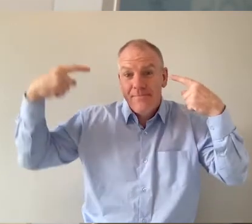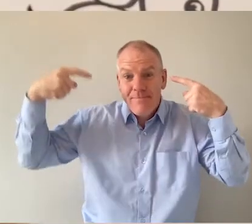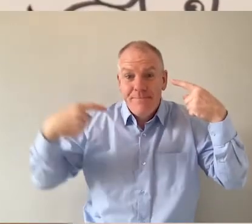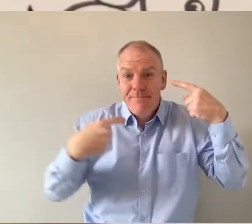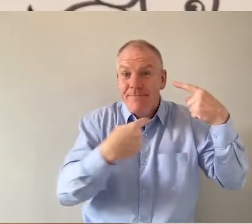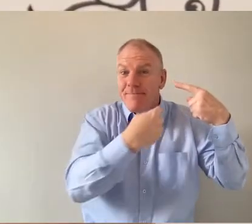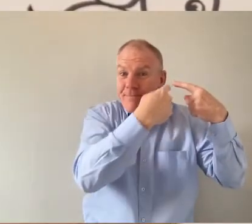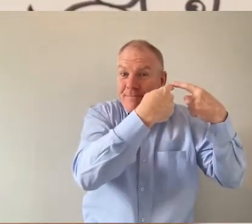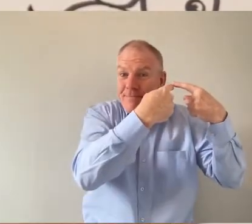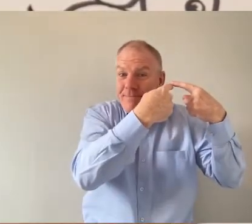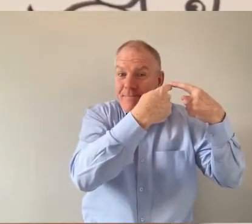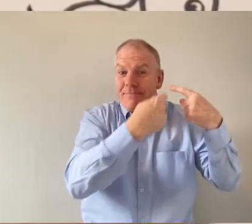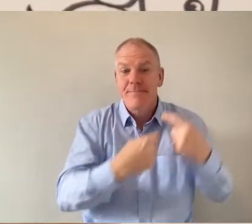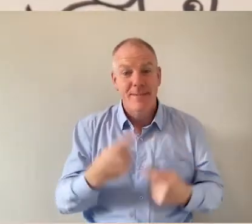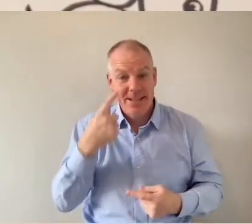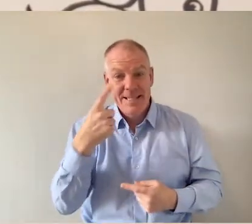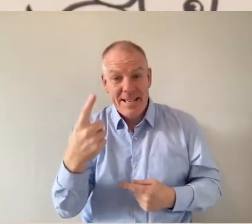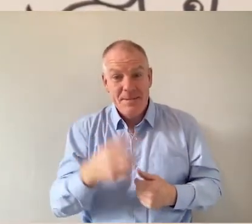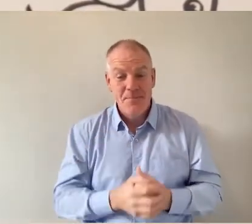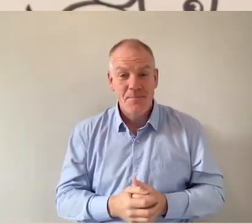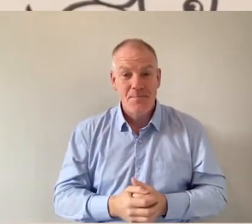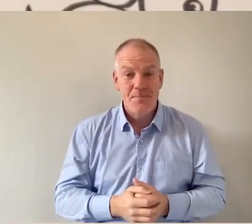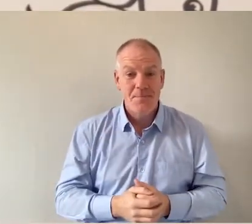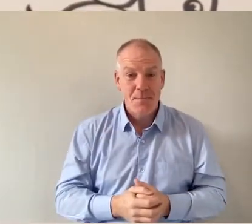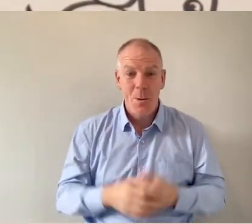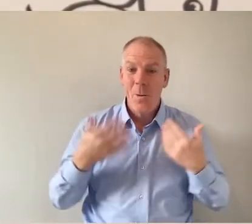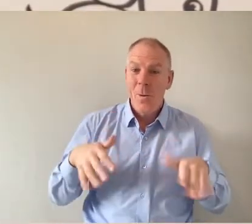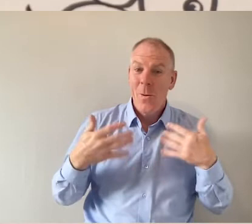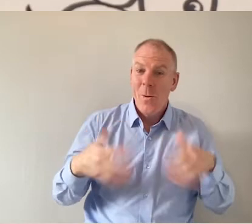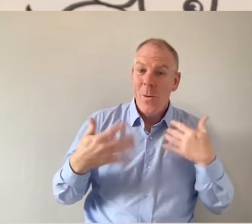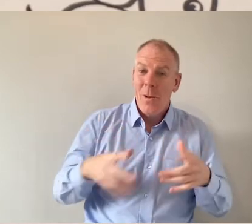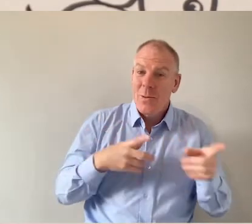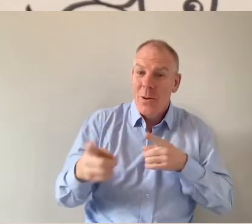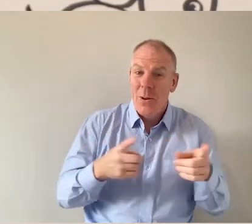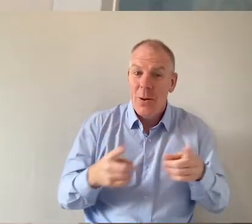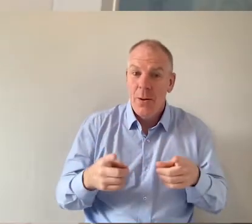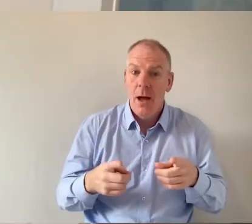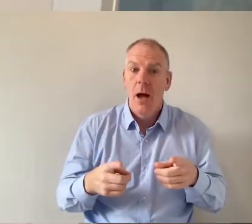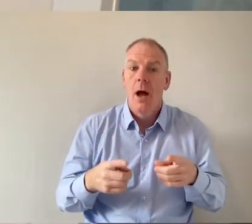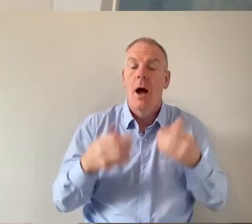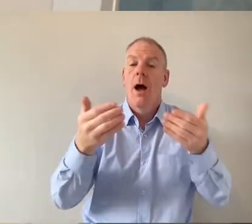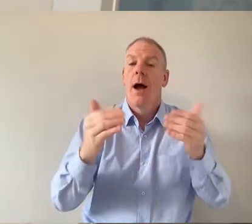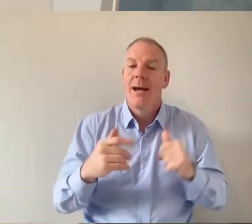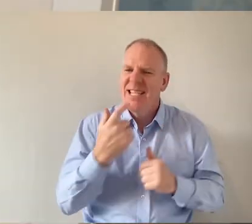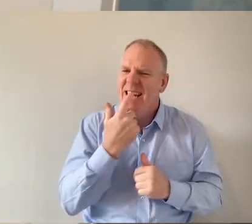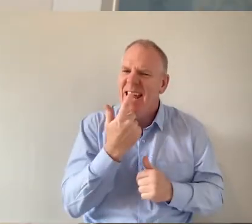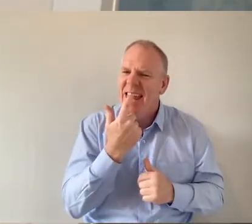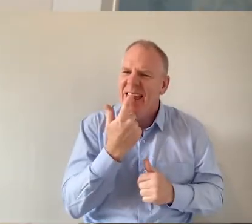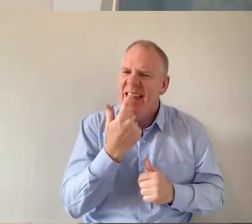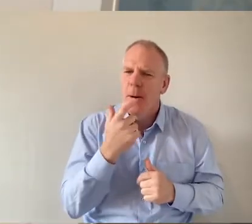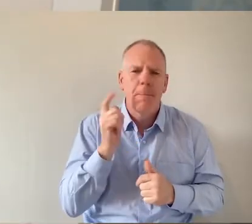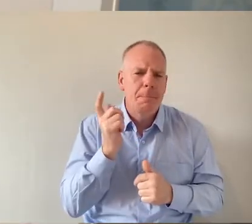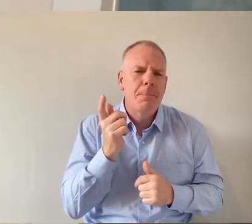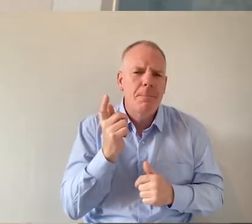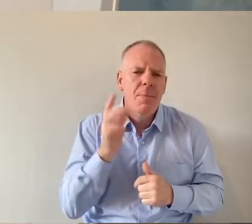here, under his nose, up to here. Brilliant. And then we're going to draw Guzzler's teeth. Now Guzzler's